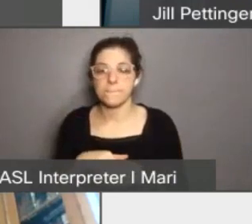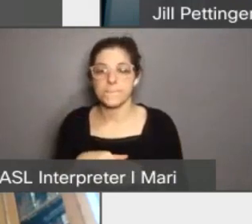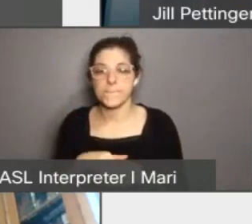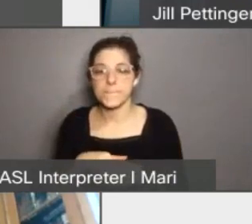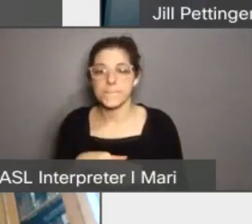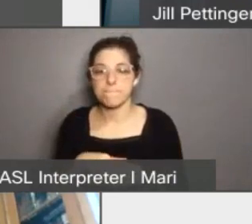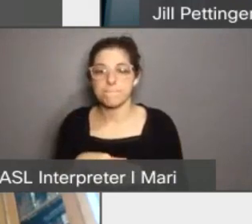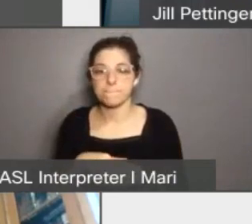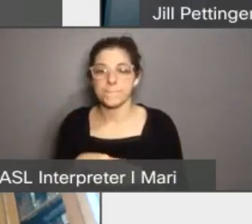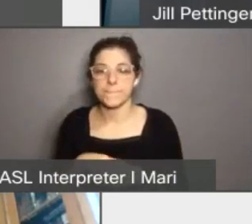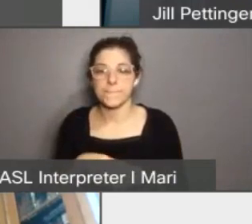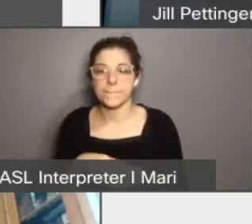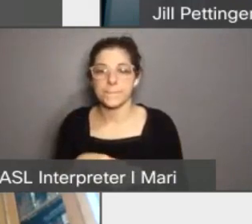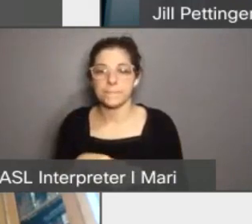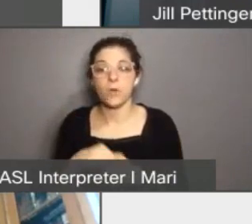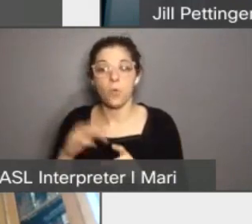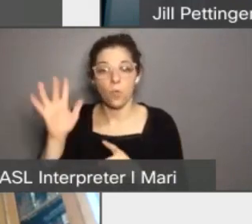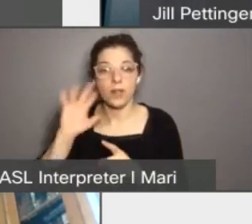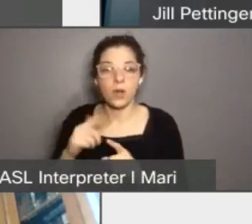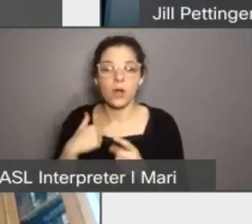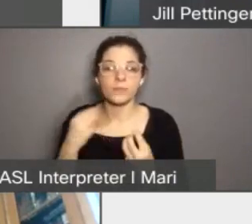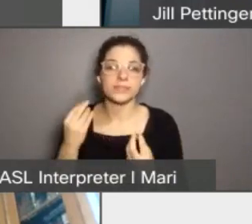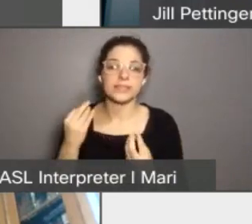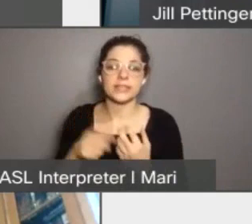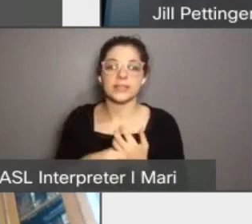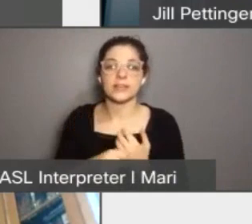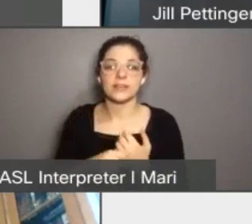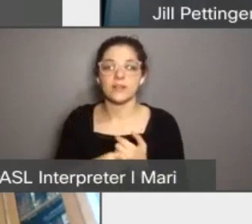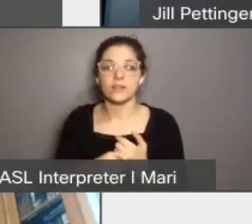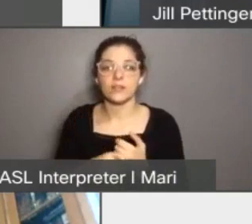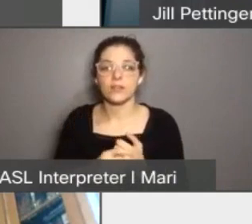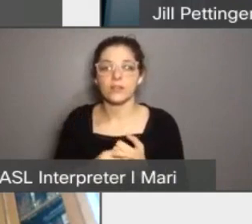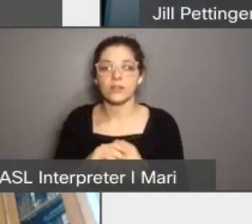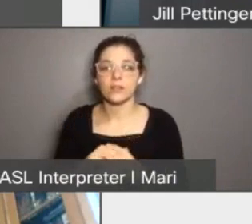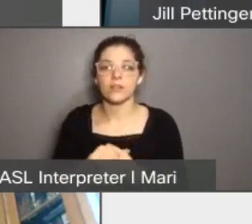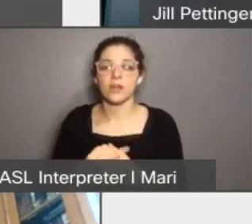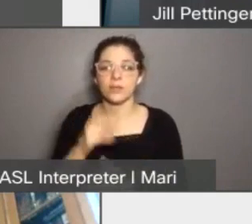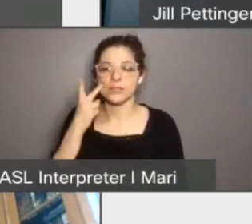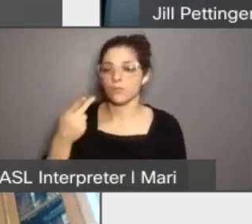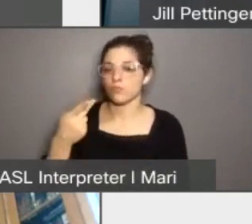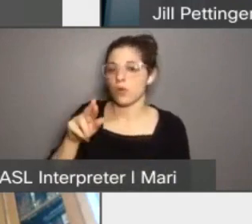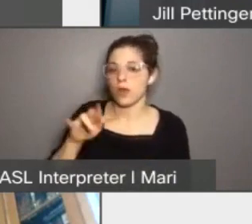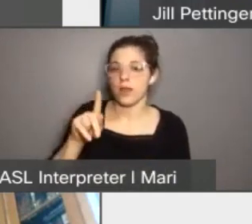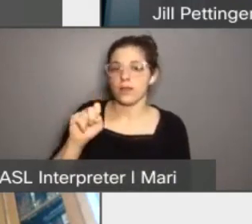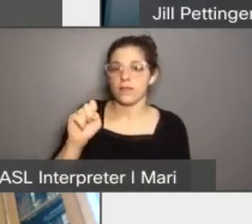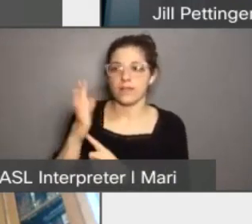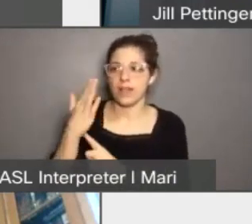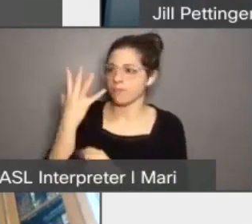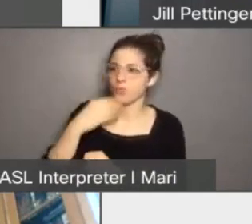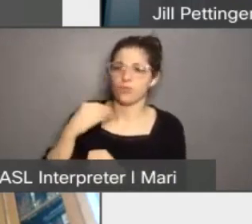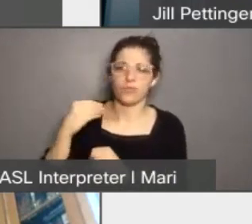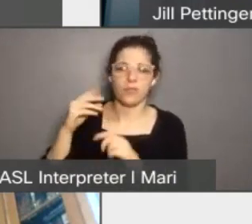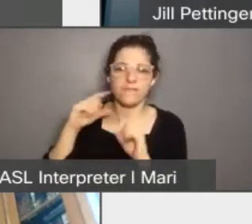a while ago, I was thinking, I was looking at a pride flag, and I was like, this is, first of all, this is a beautiful flag. It's